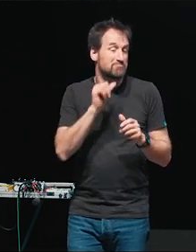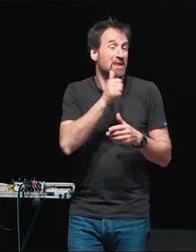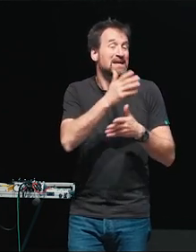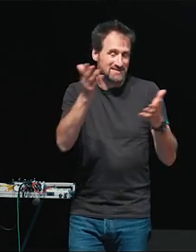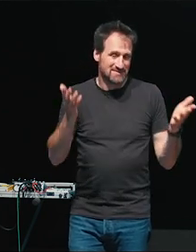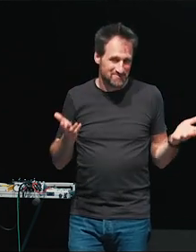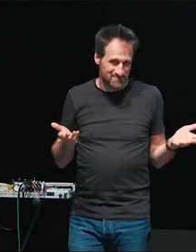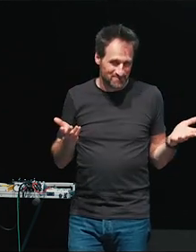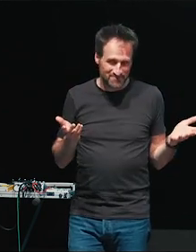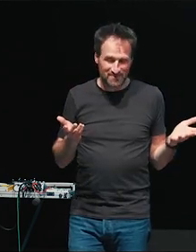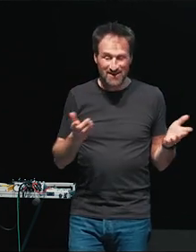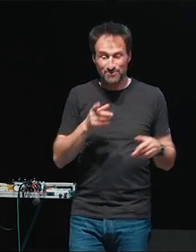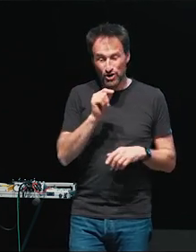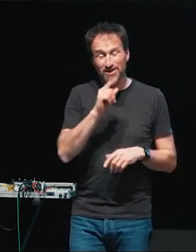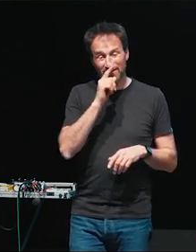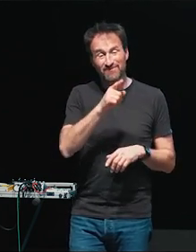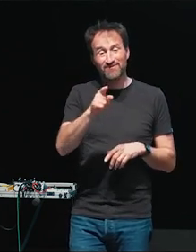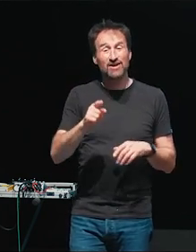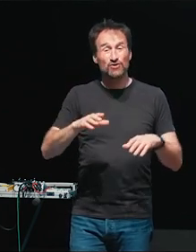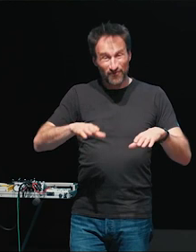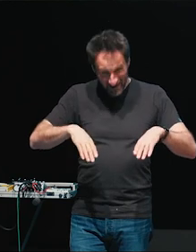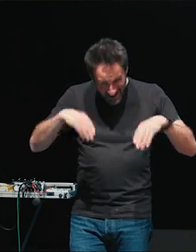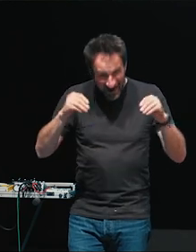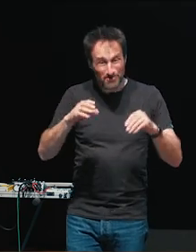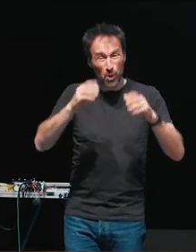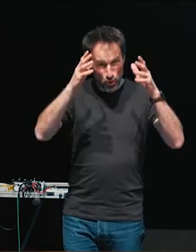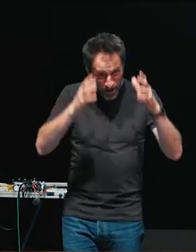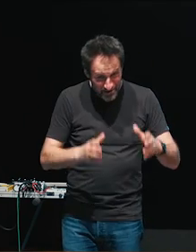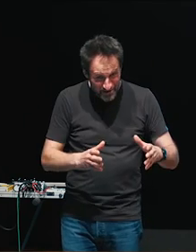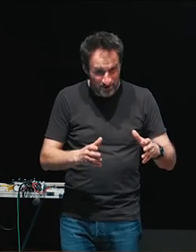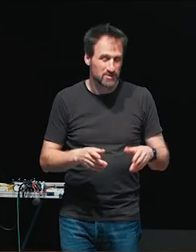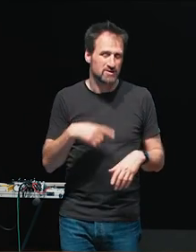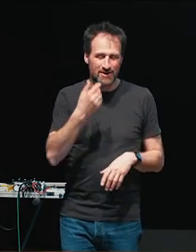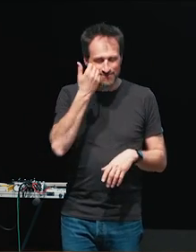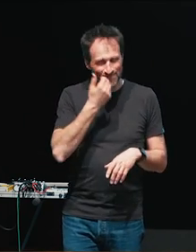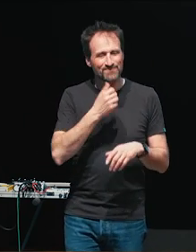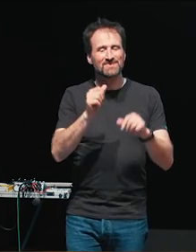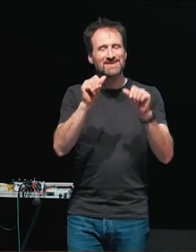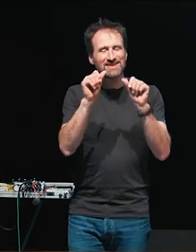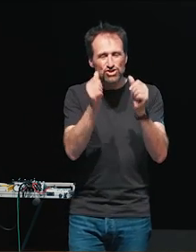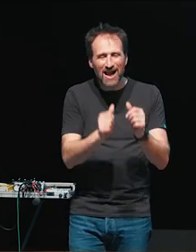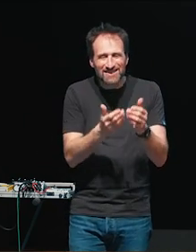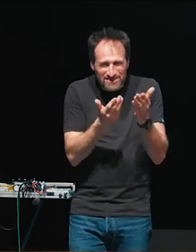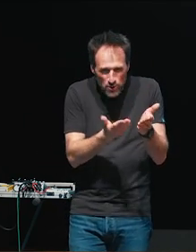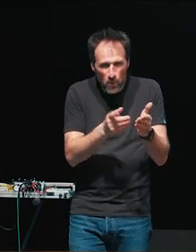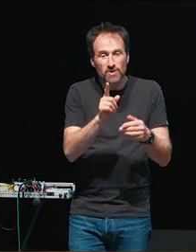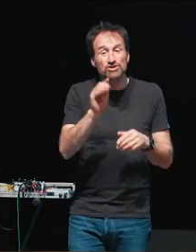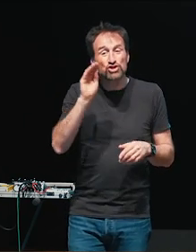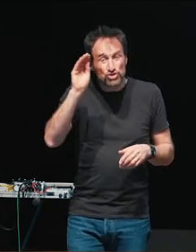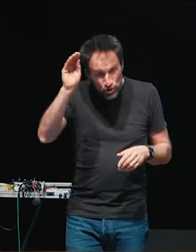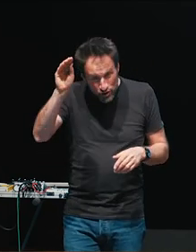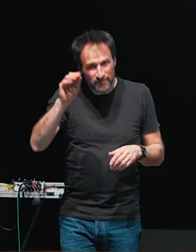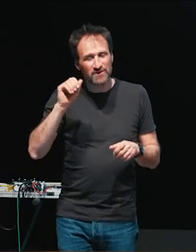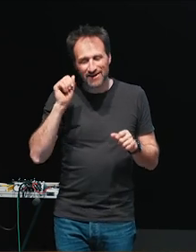Sorry. When you start out as a monolith, you know, make sure you design it in such a way that in the future you can add more things.